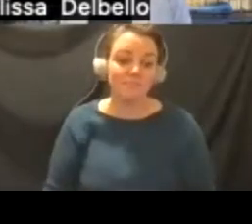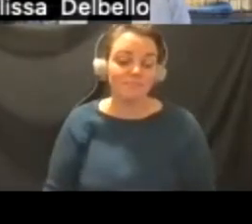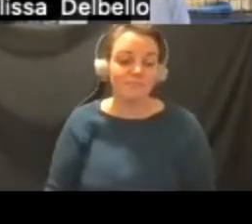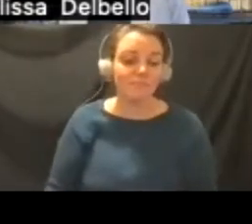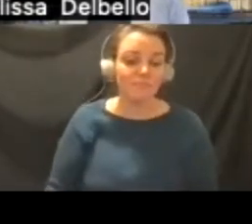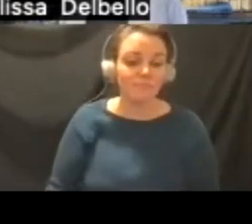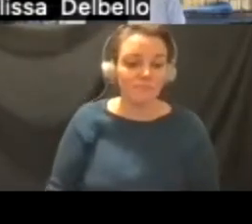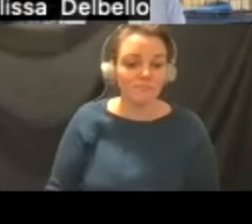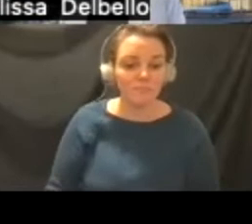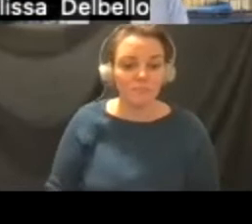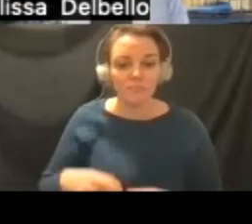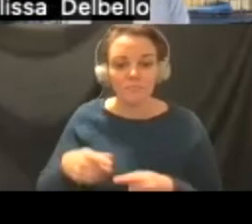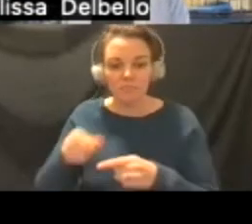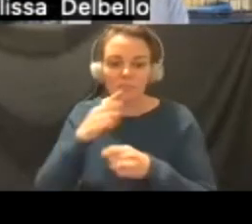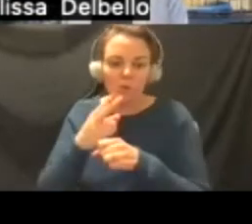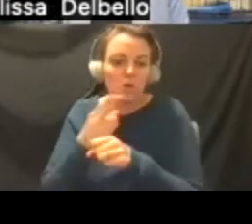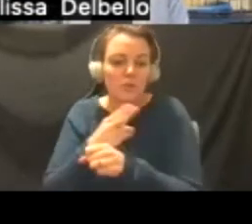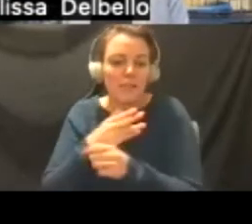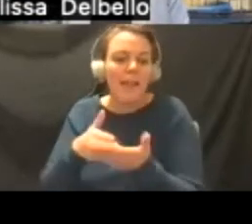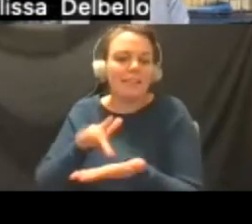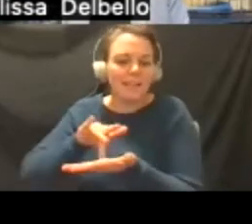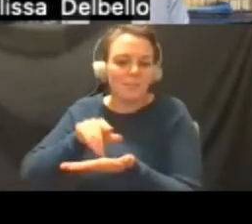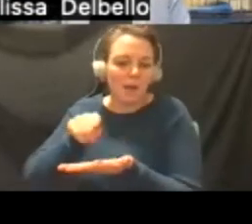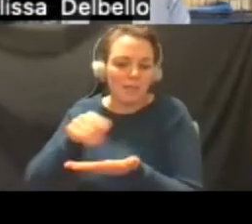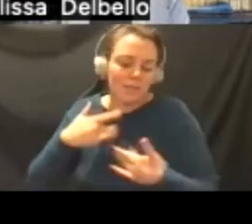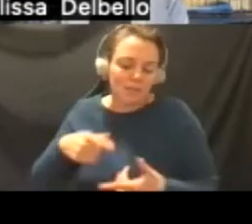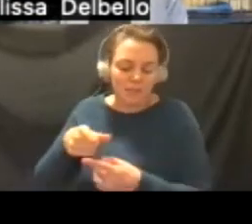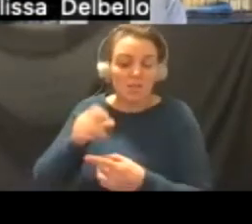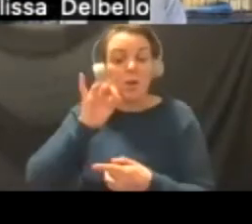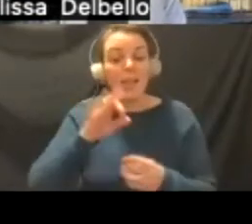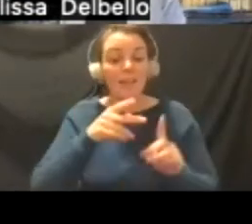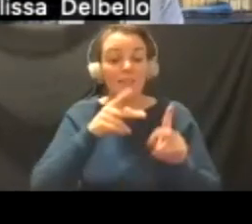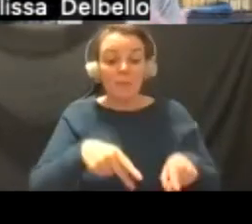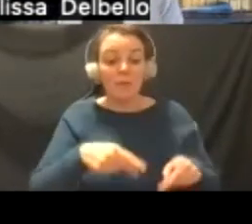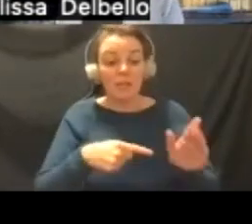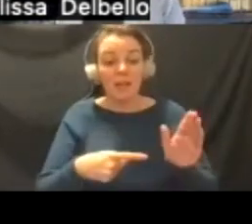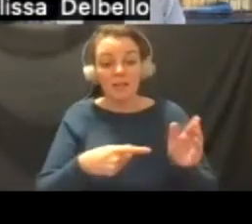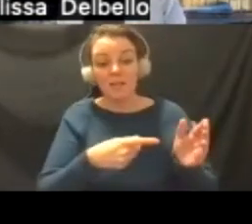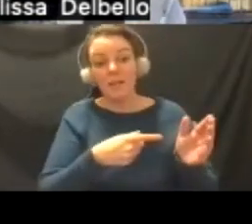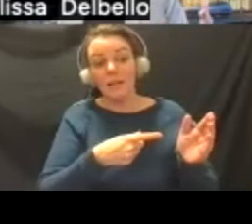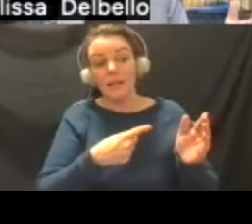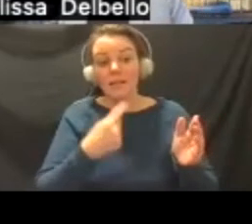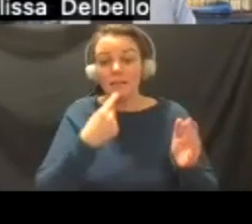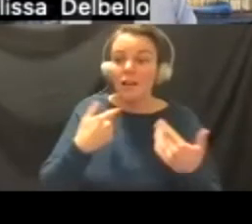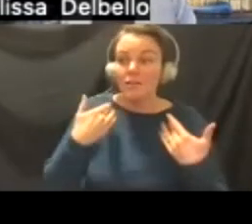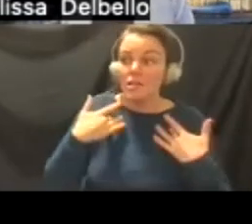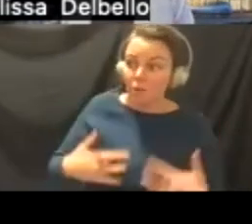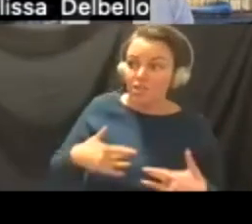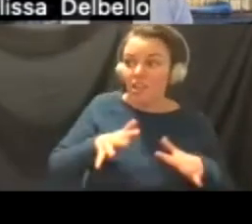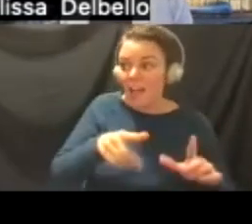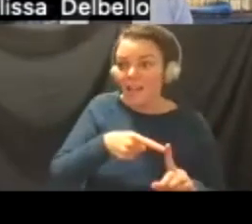having antidepressants. So if somebody presents with depression or anxiety, you can avoid going to